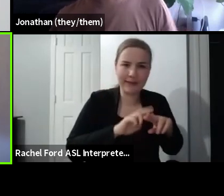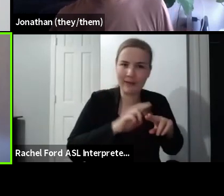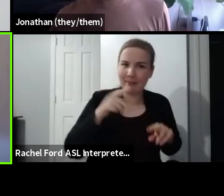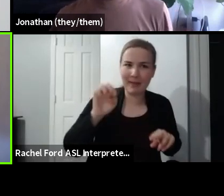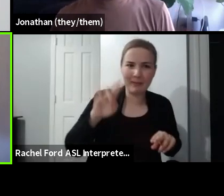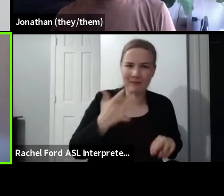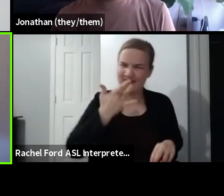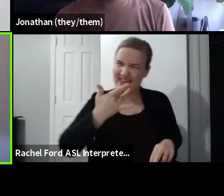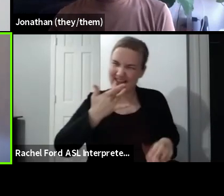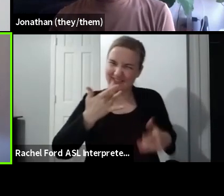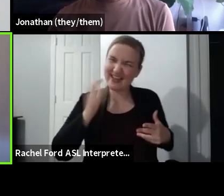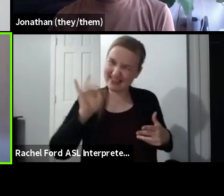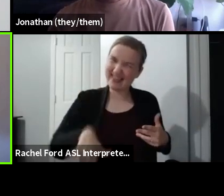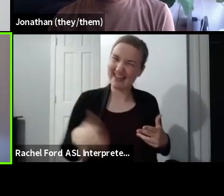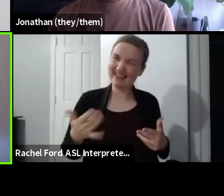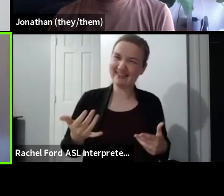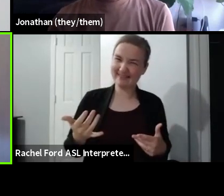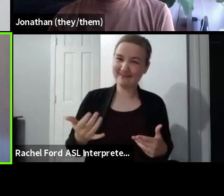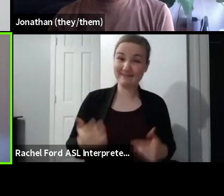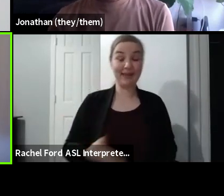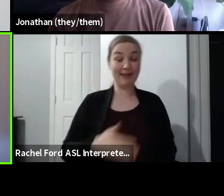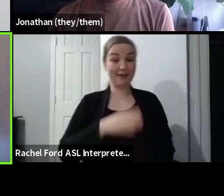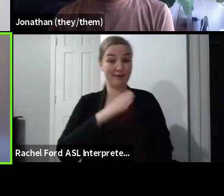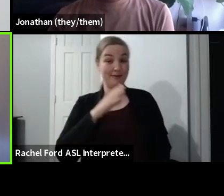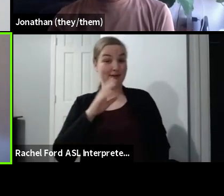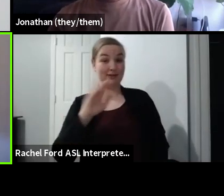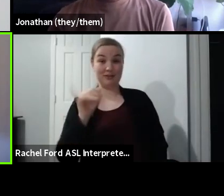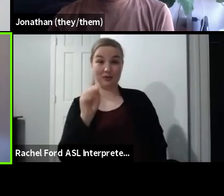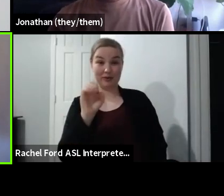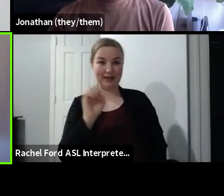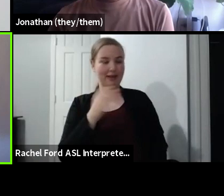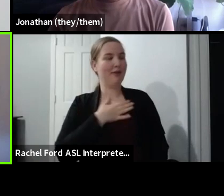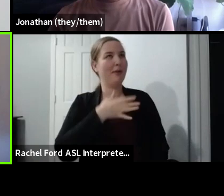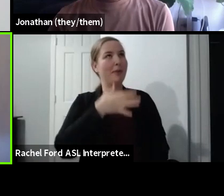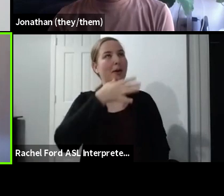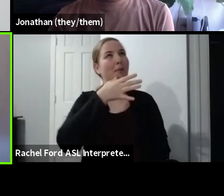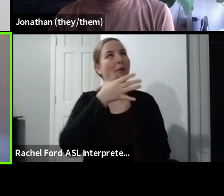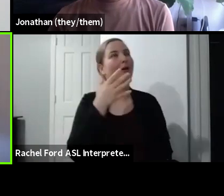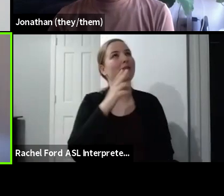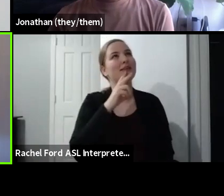I mean, my mom loves, oh my God, Thanksgiving.